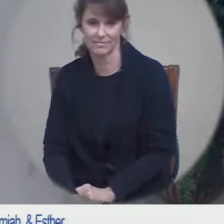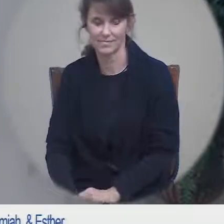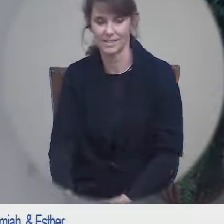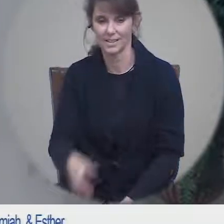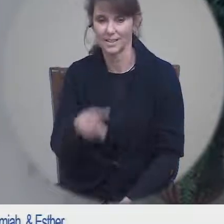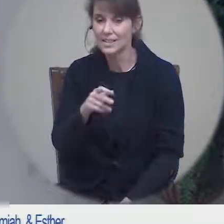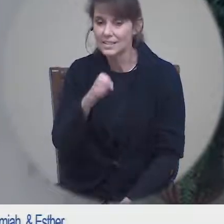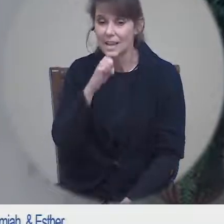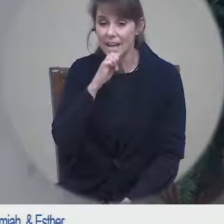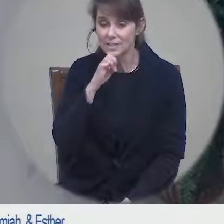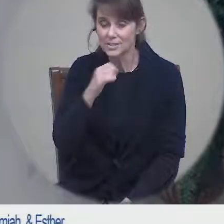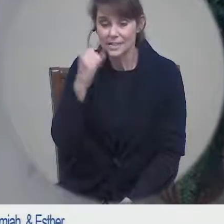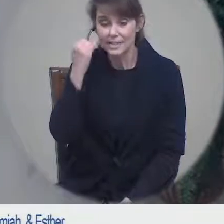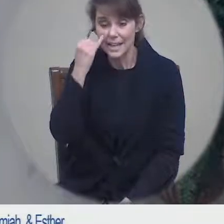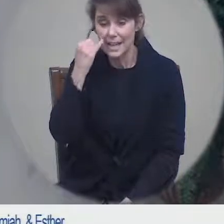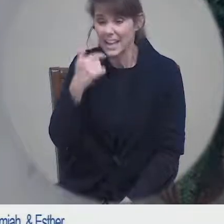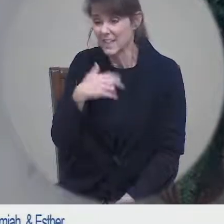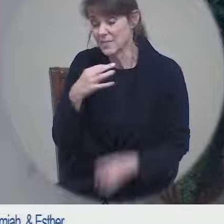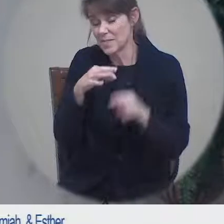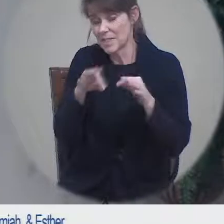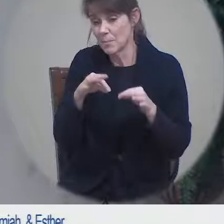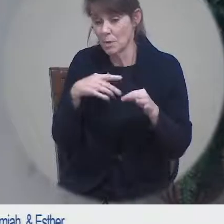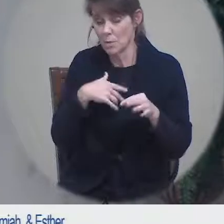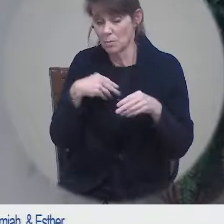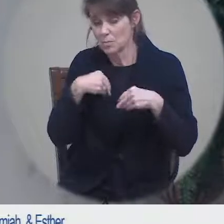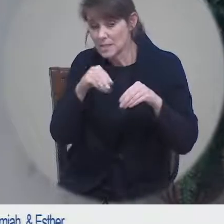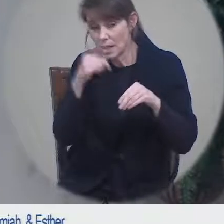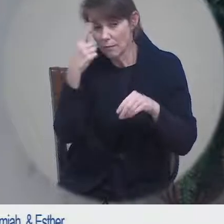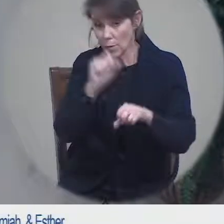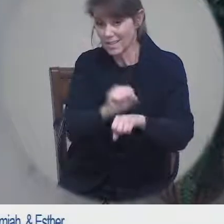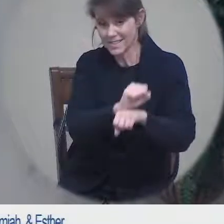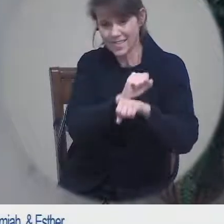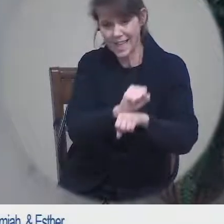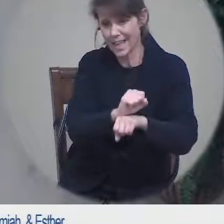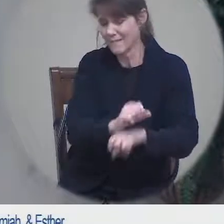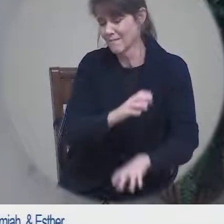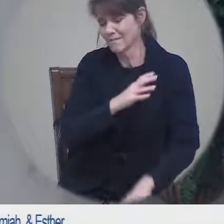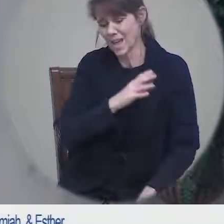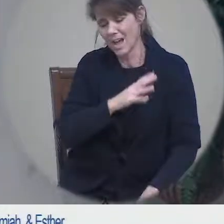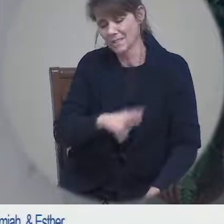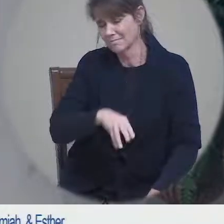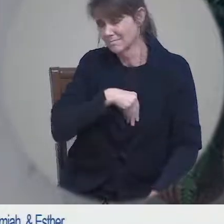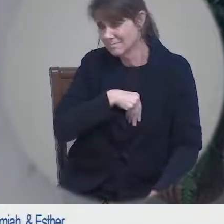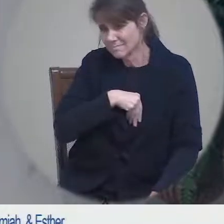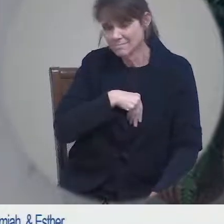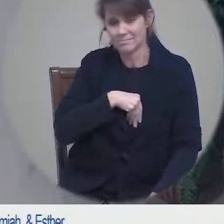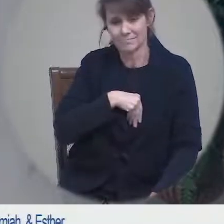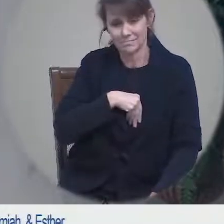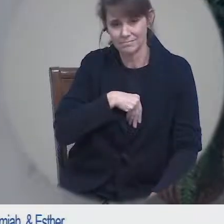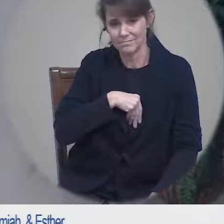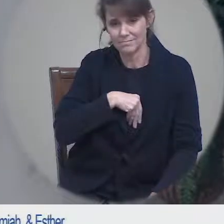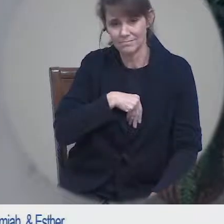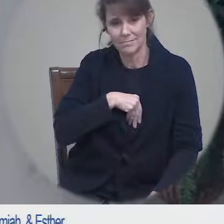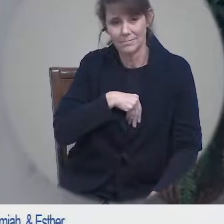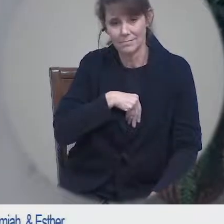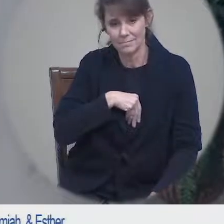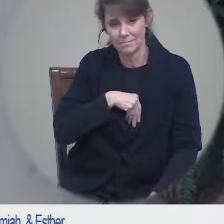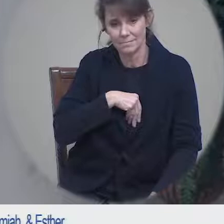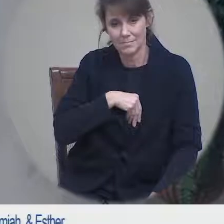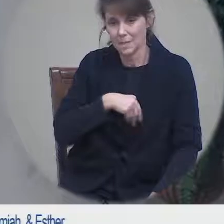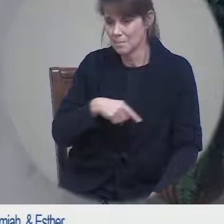almost what this commentator seems to suggest. If it were true that we were only to be put into servitude, I wouldn't say